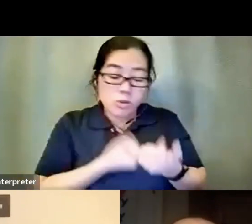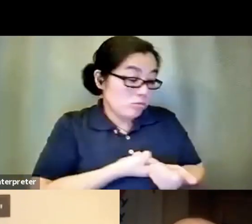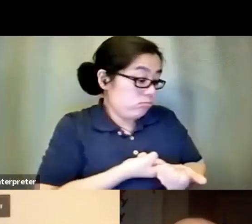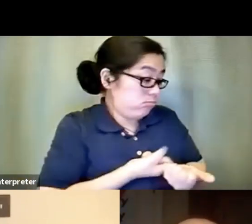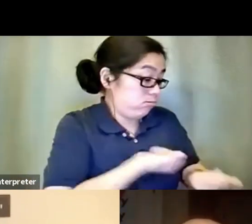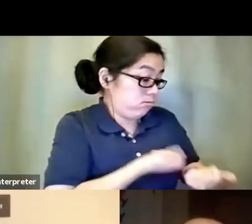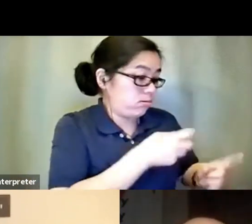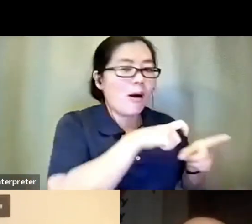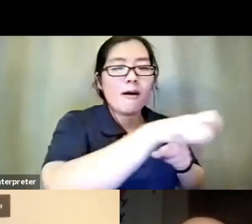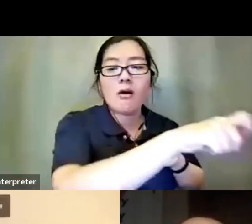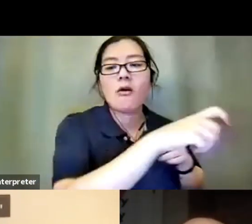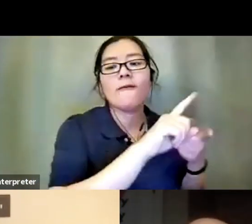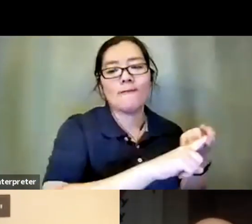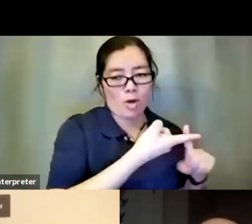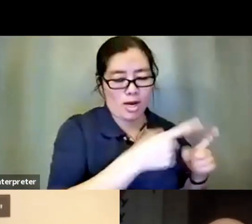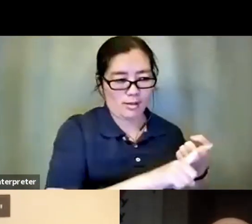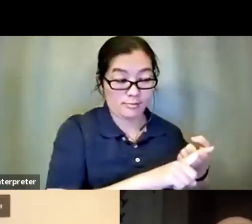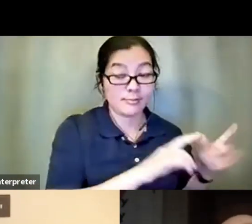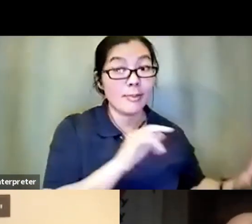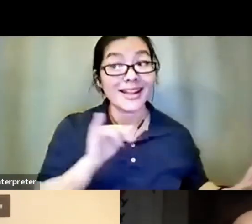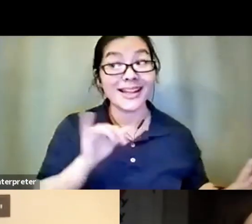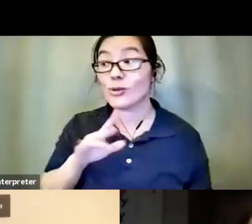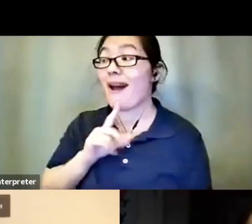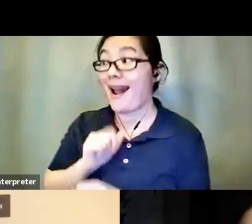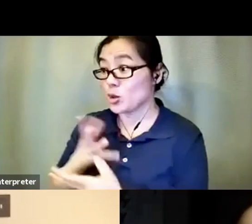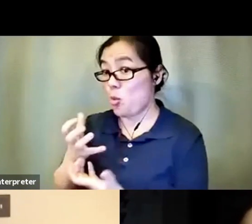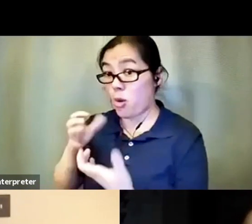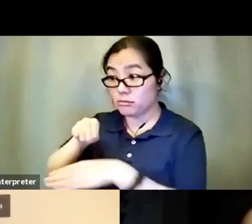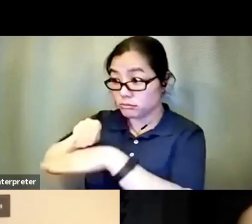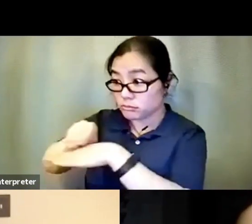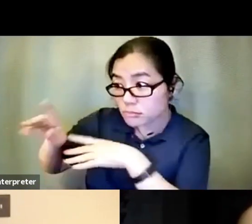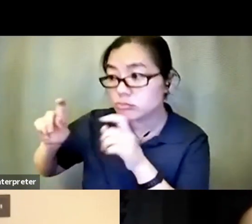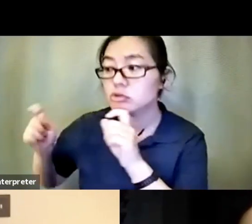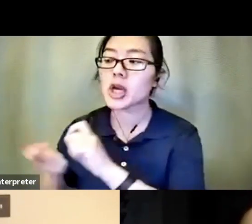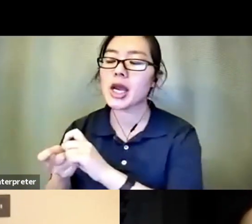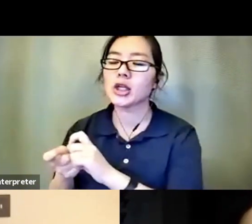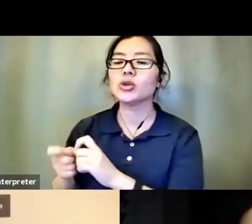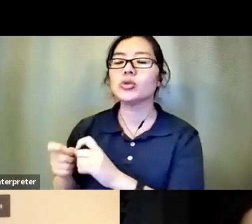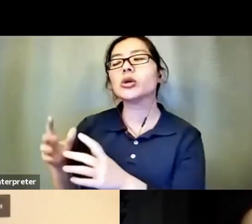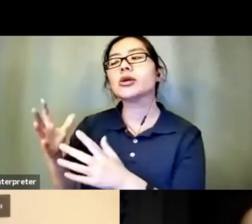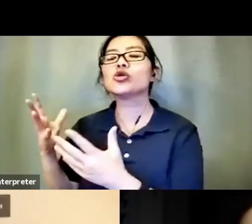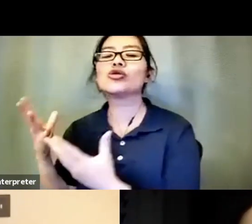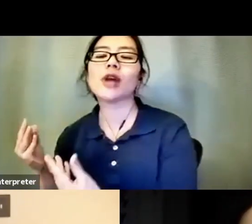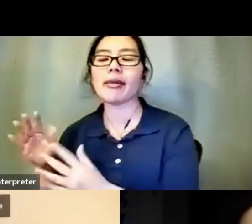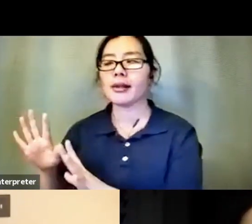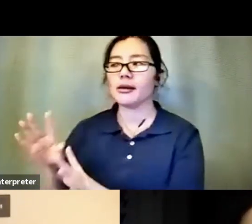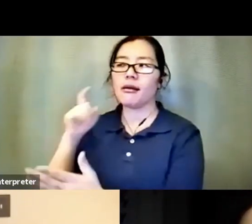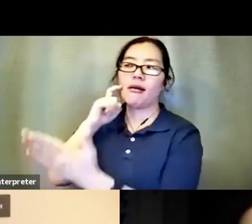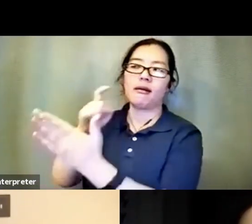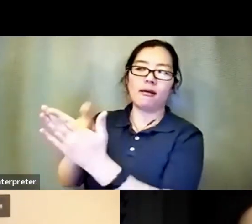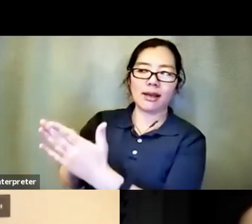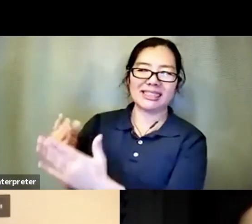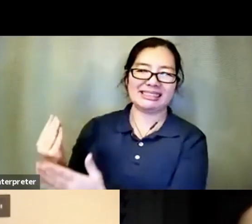But if you want to be constructive, then you will gently call out or call in the person,